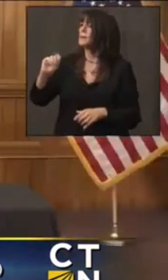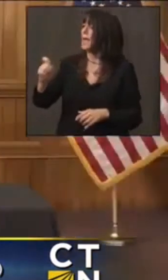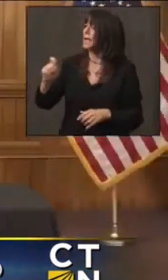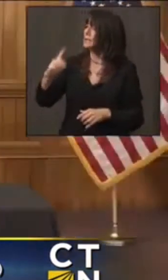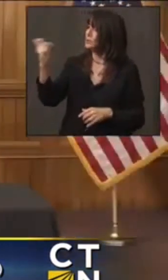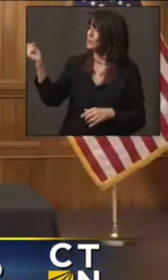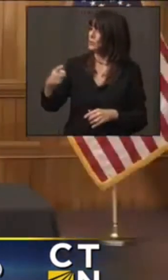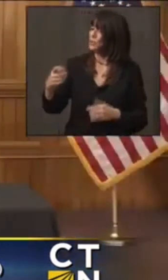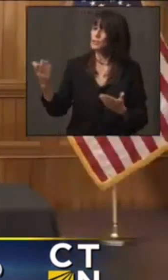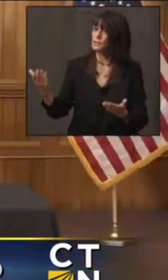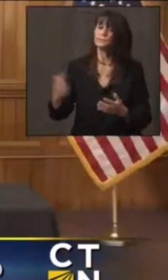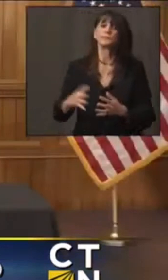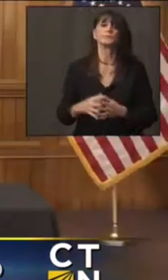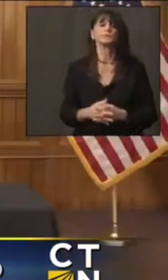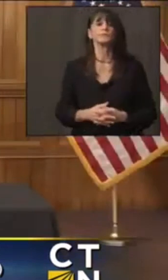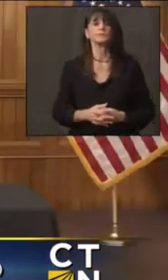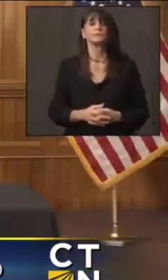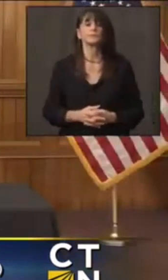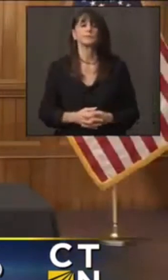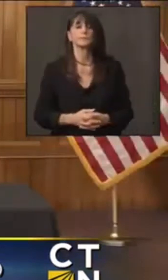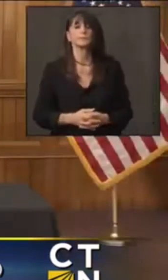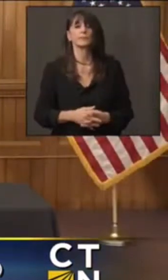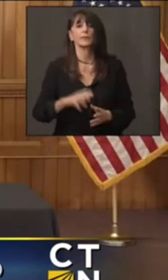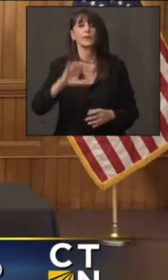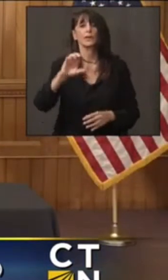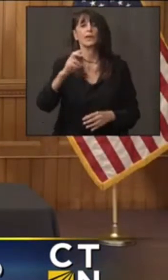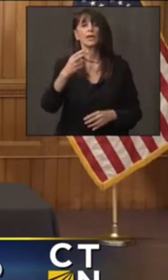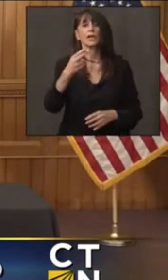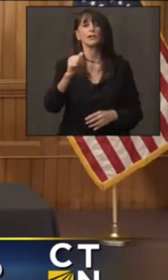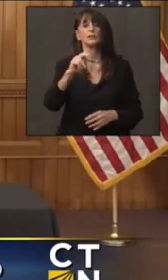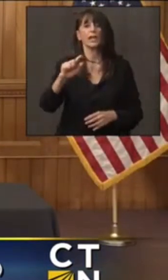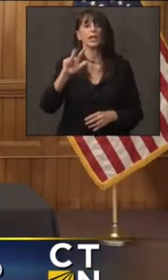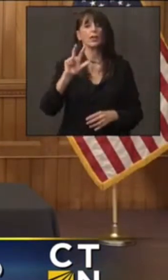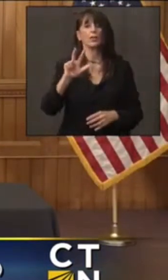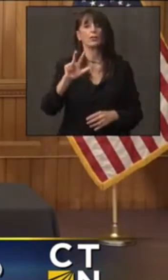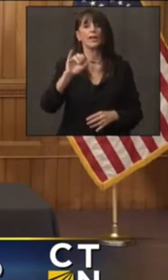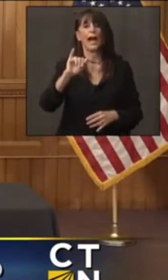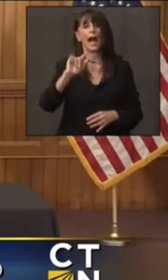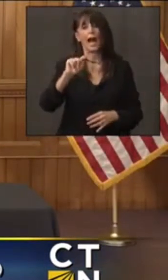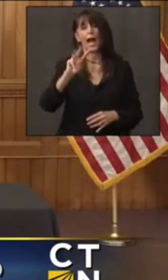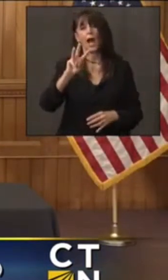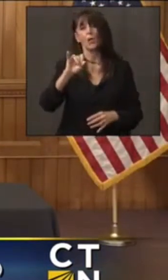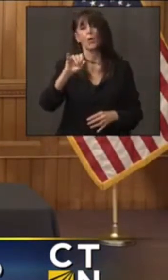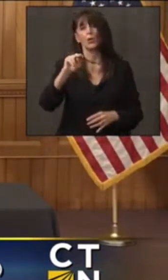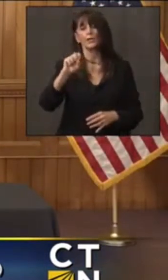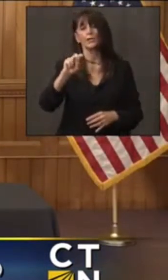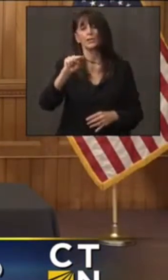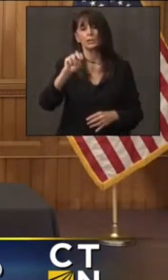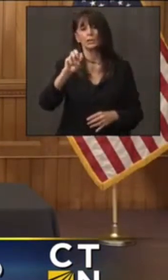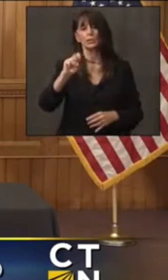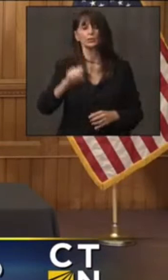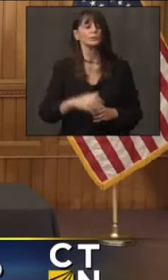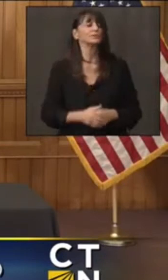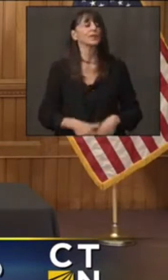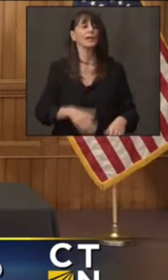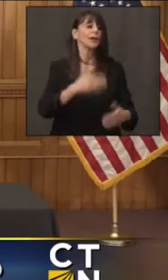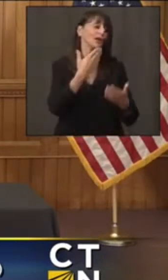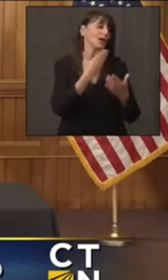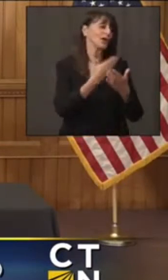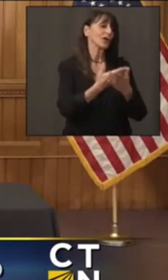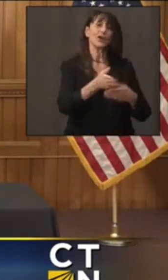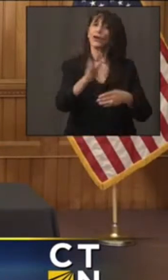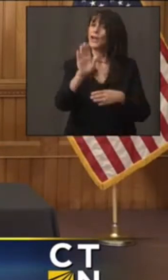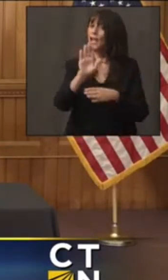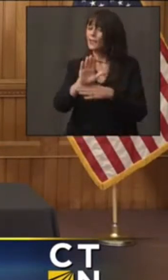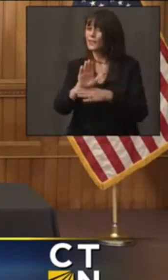Channel 3 Eyewitness News. Good afternoon. First